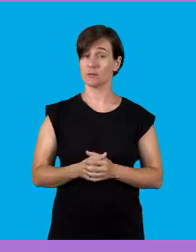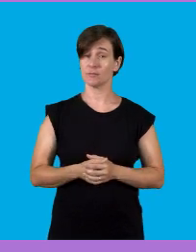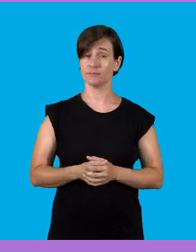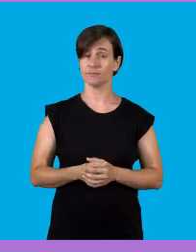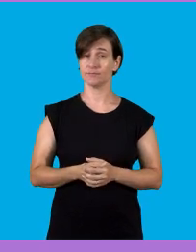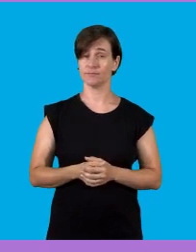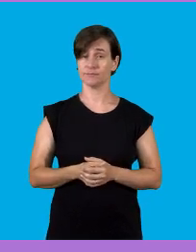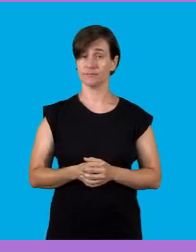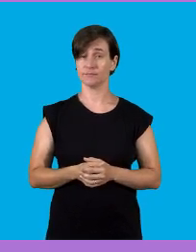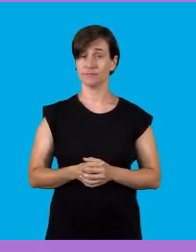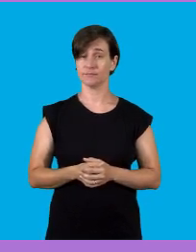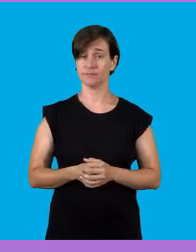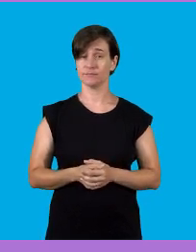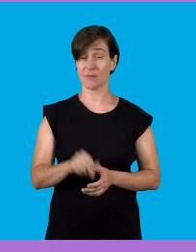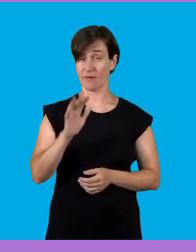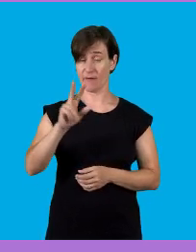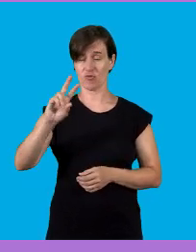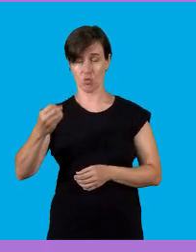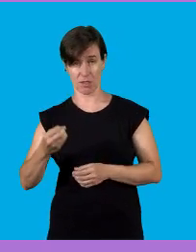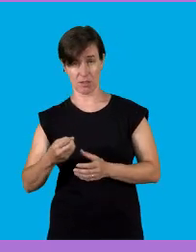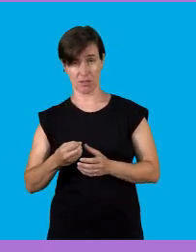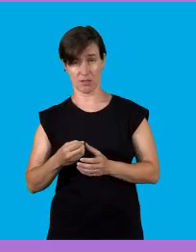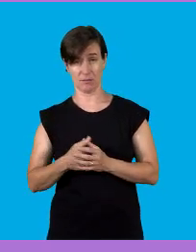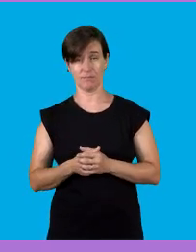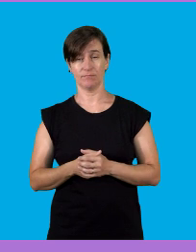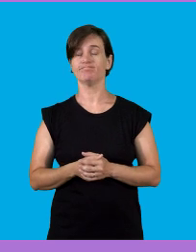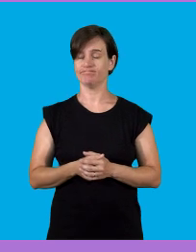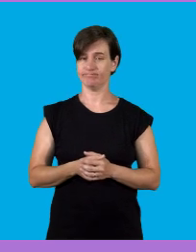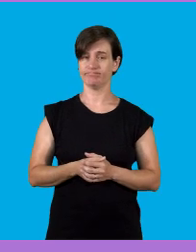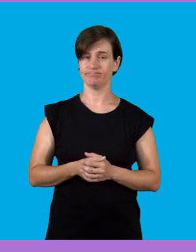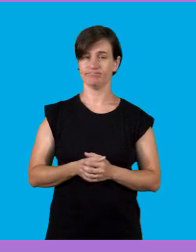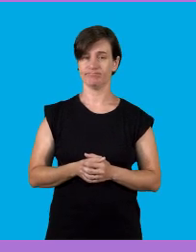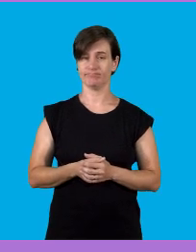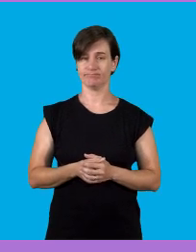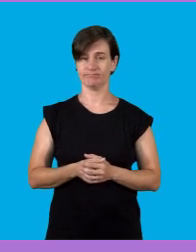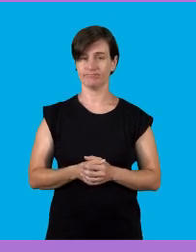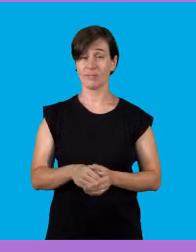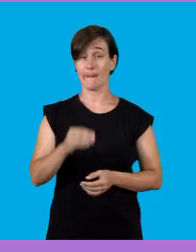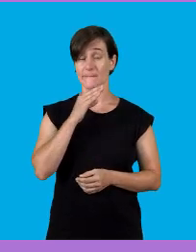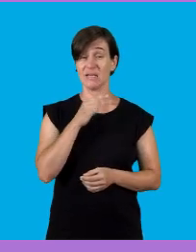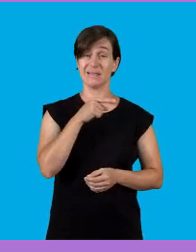of 520, let's see. Indeed, so therefore it will give me